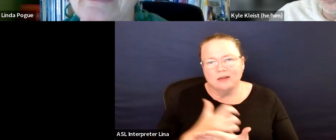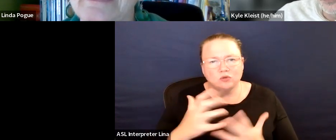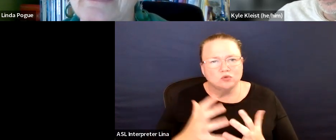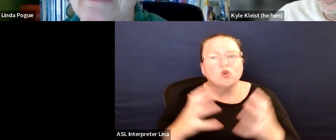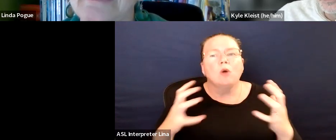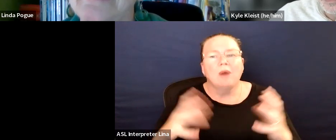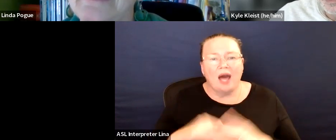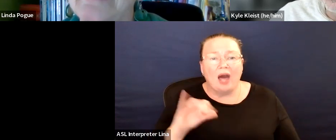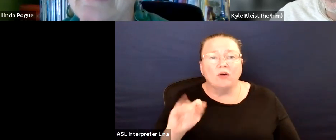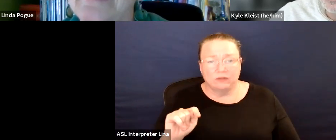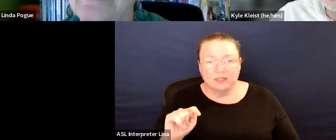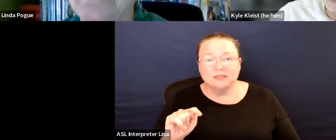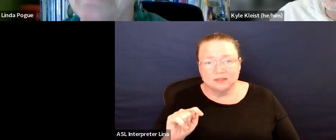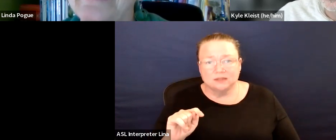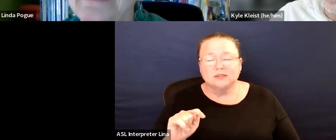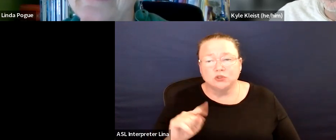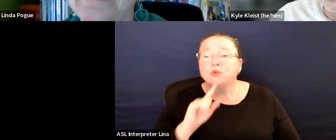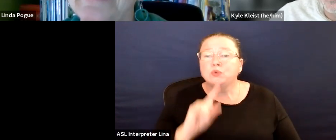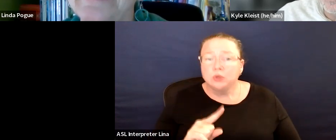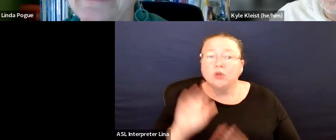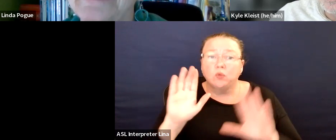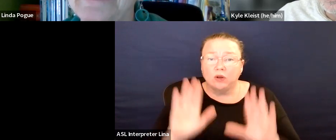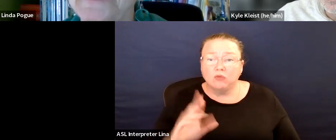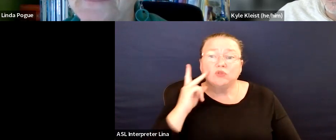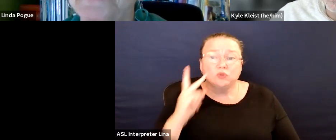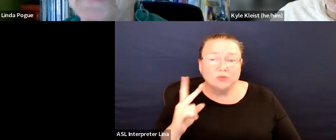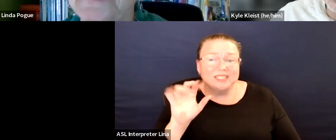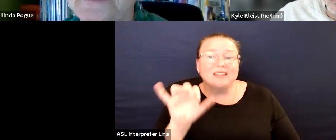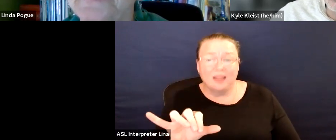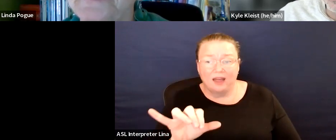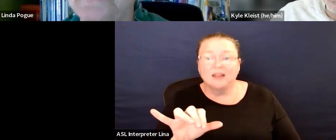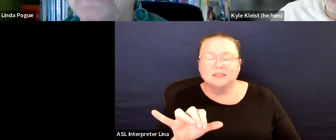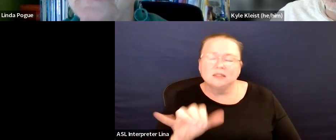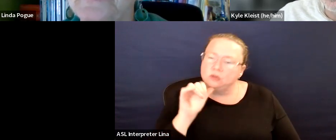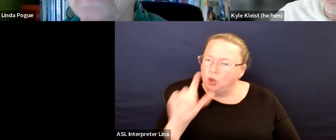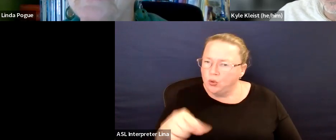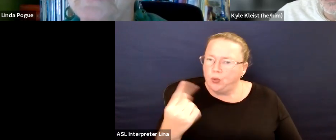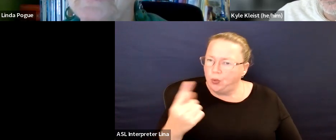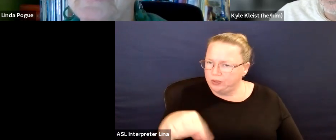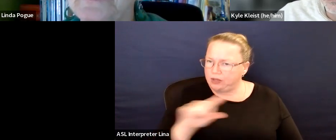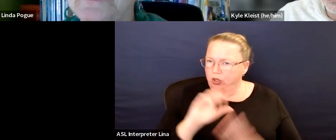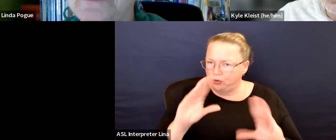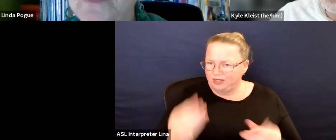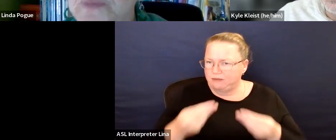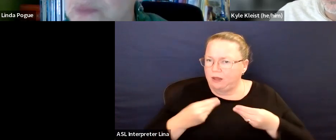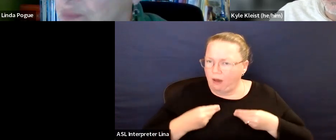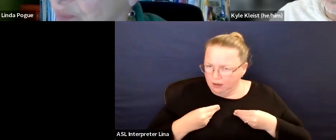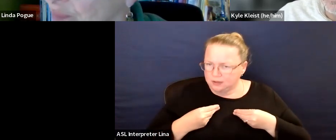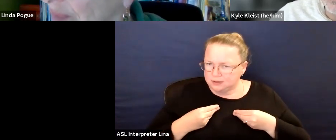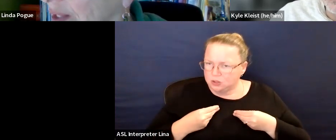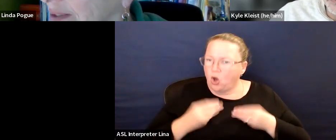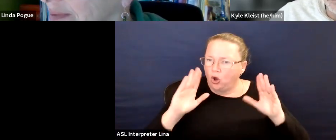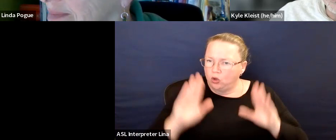really do. And so it's really great to see that not only are they providing us with such a